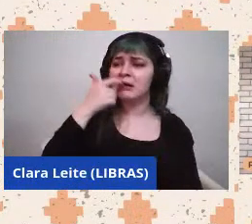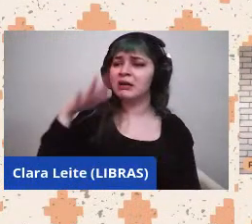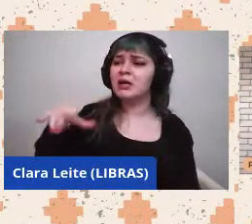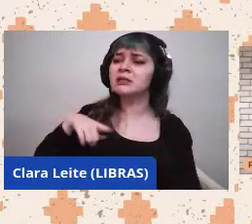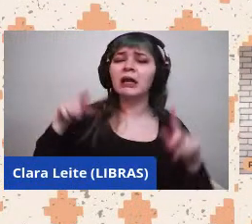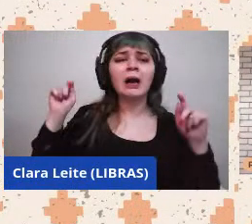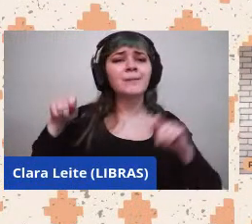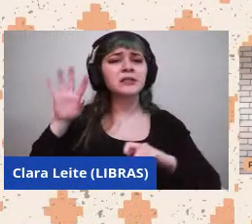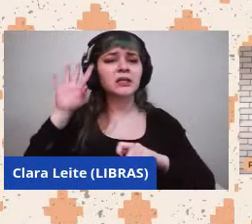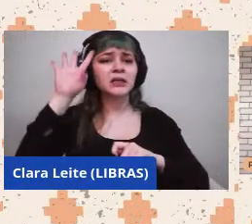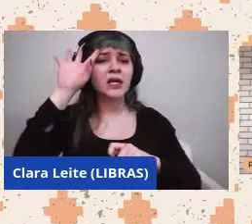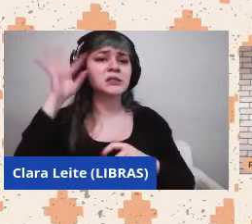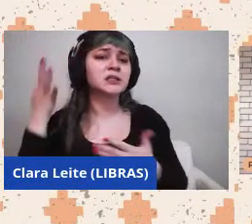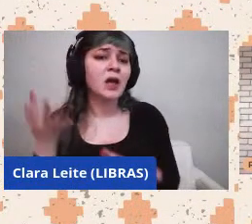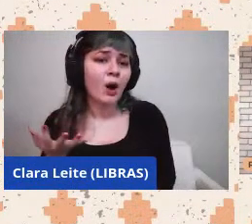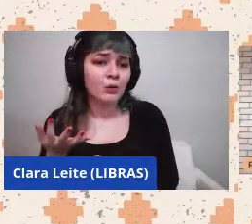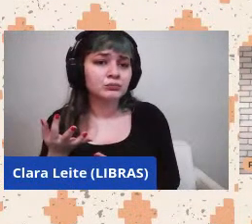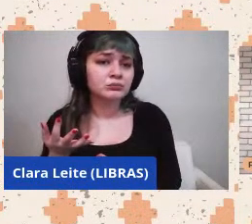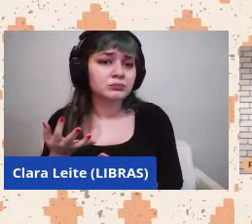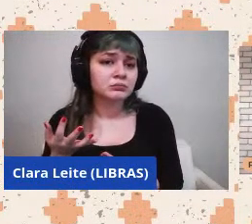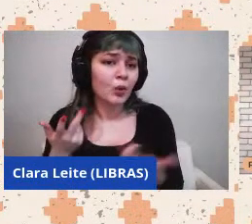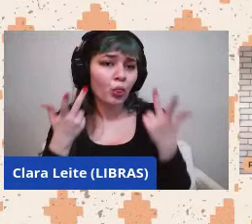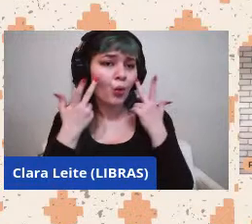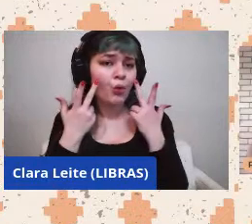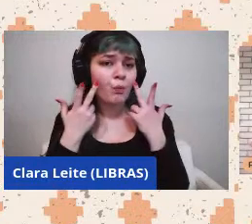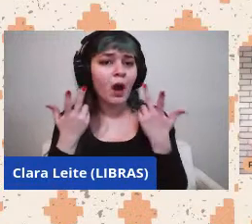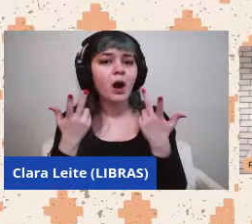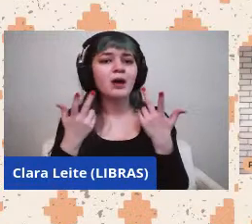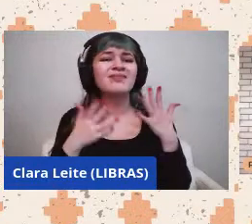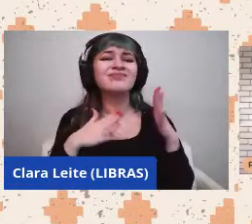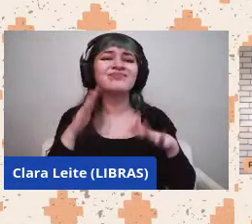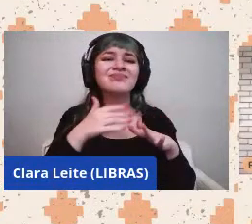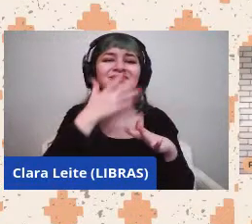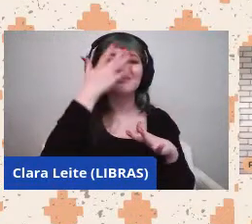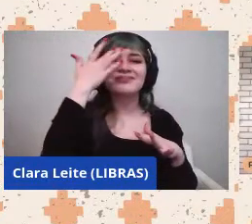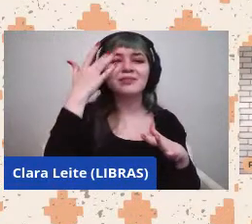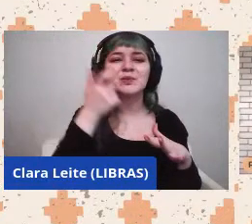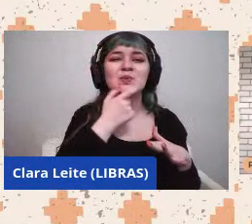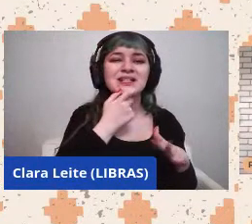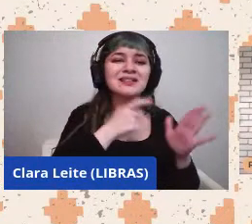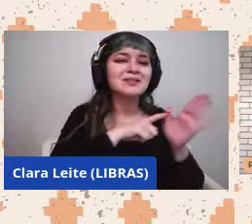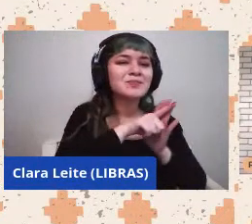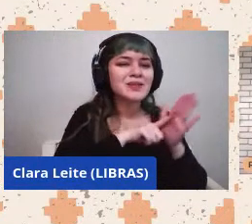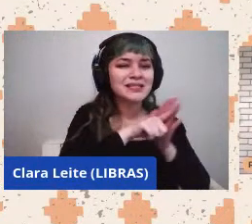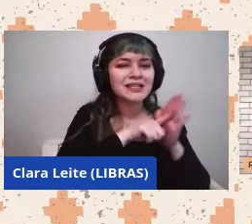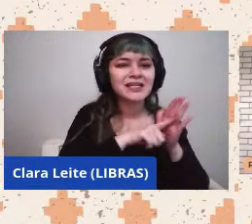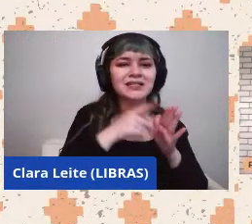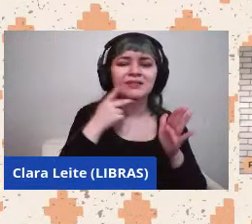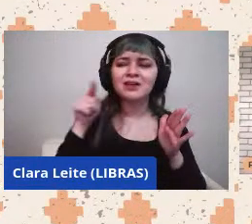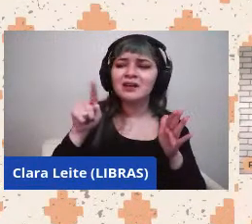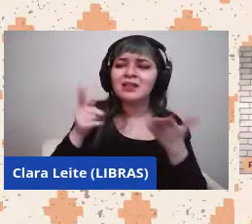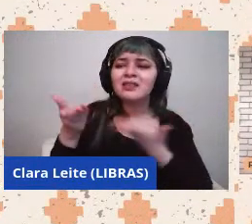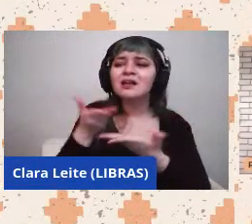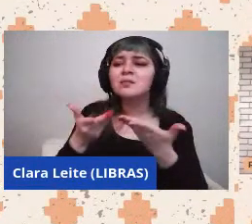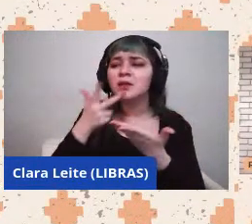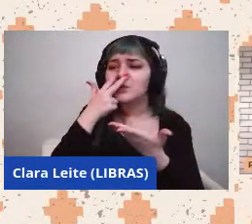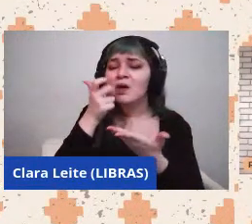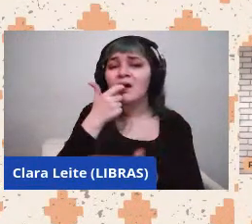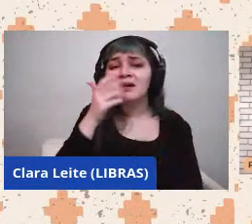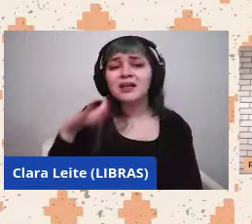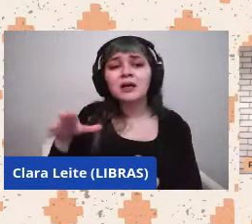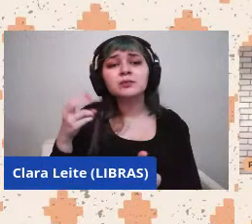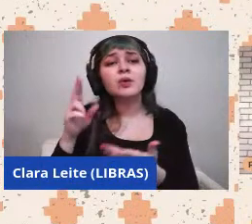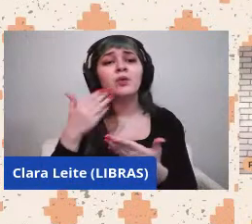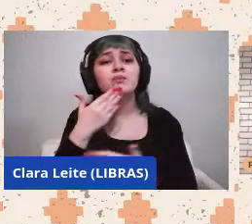think sometimes English researchers who treat them as children, or ethical committees that require parental